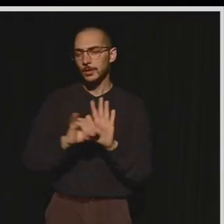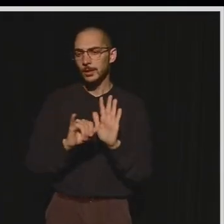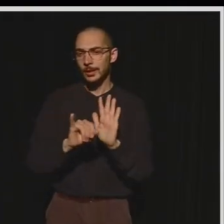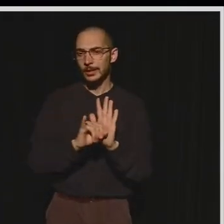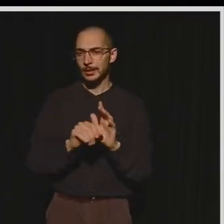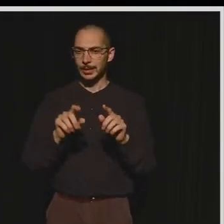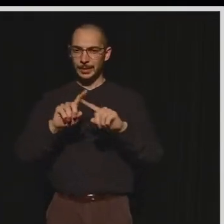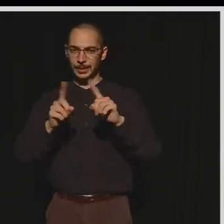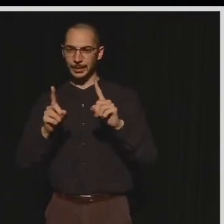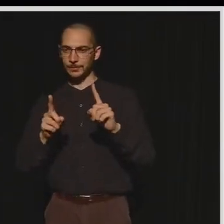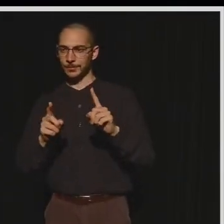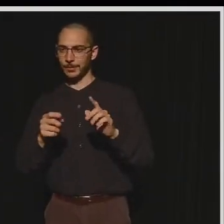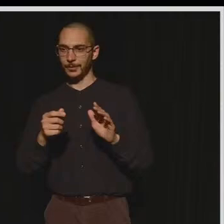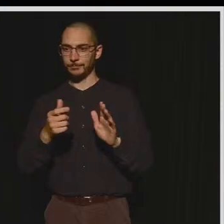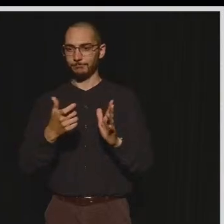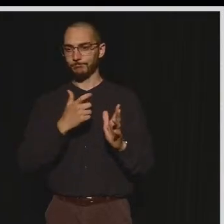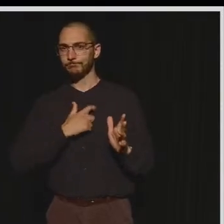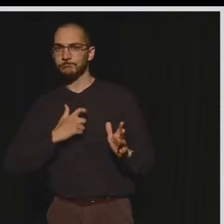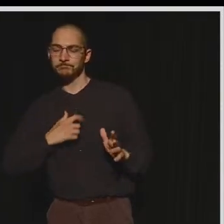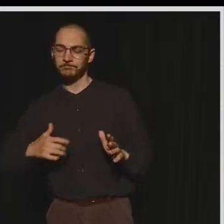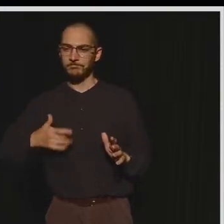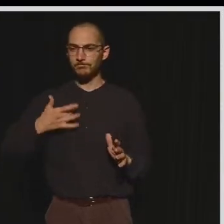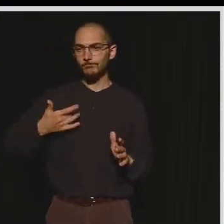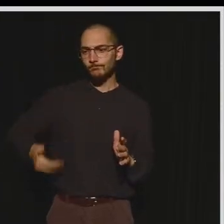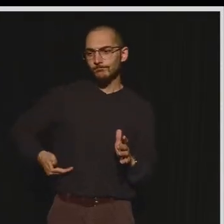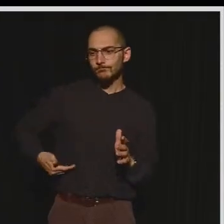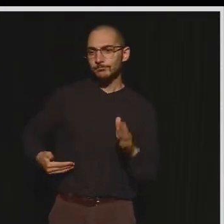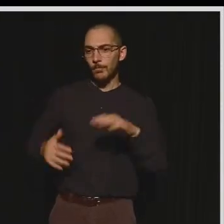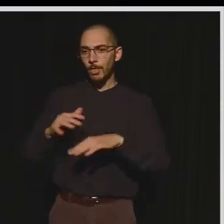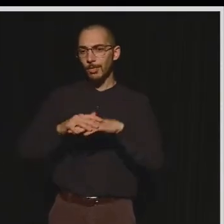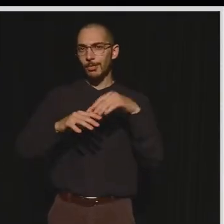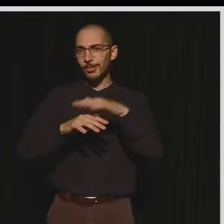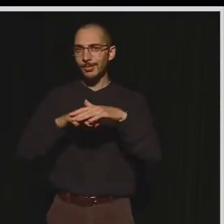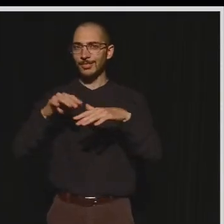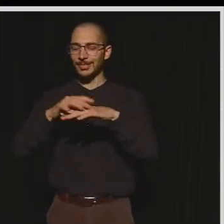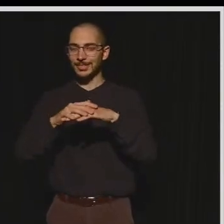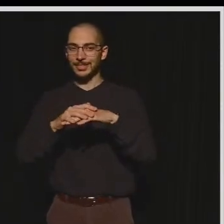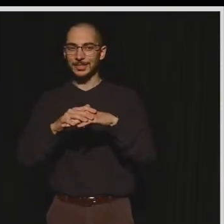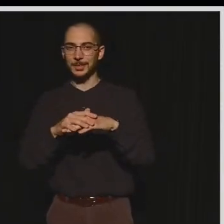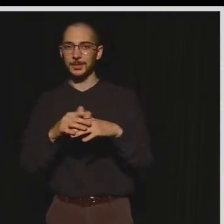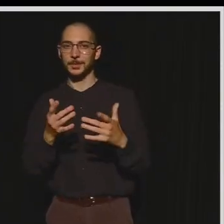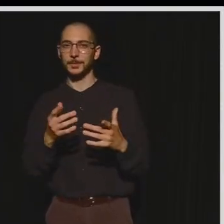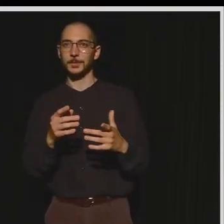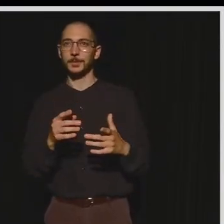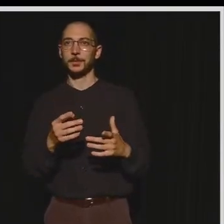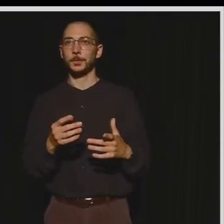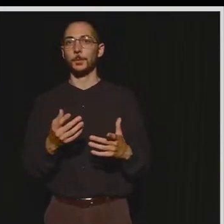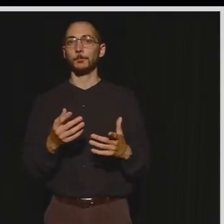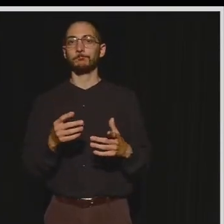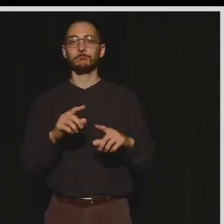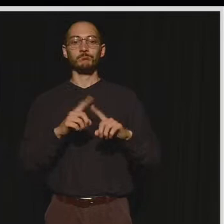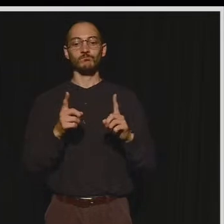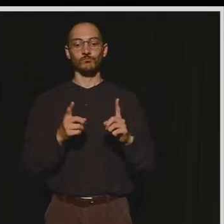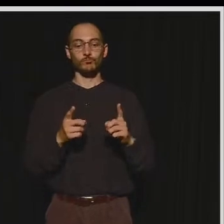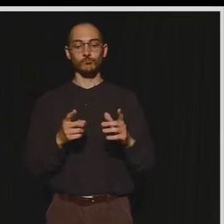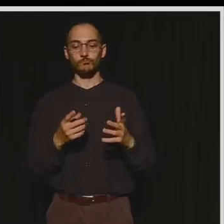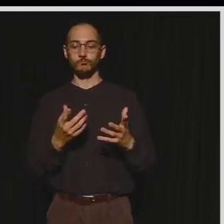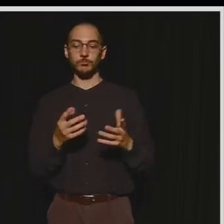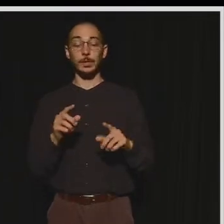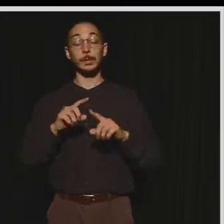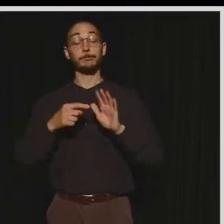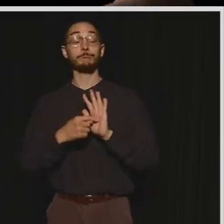colonialism and this mentality, it pits us against one another, right? And so we are forced